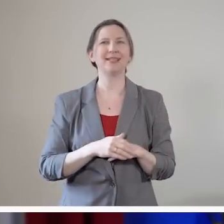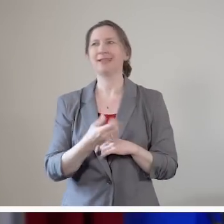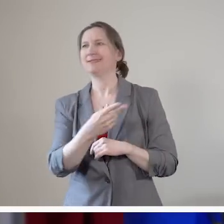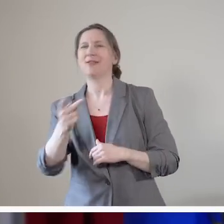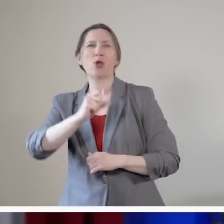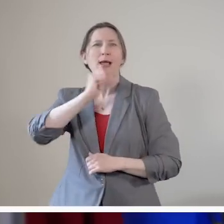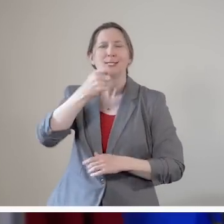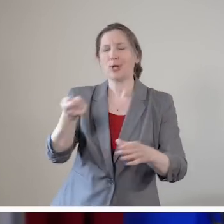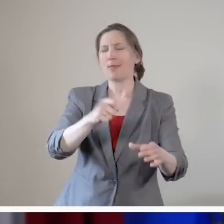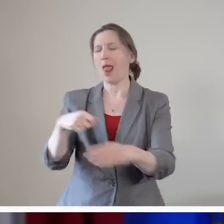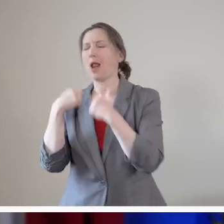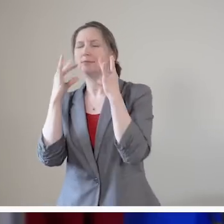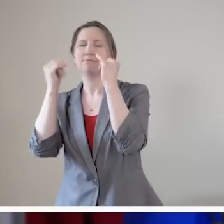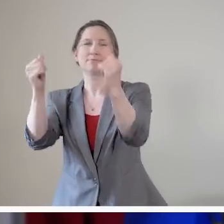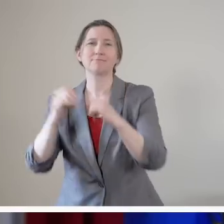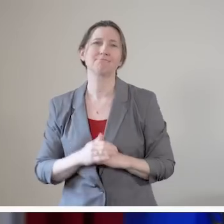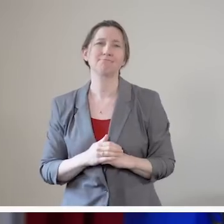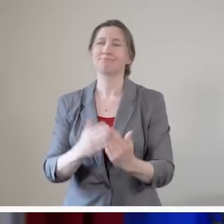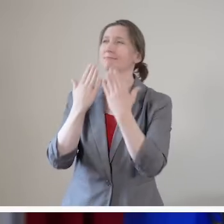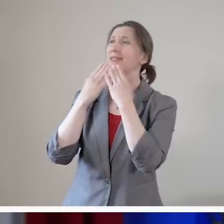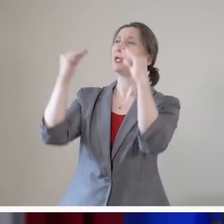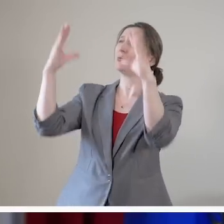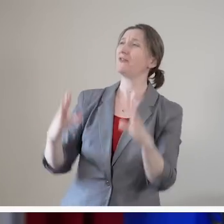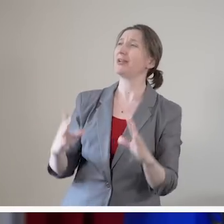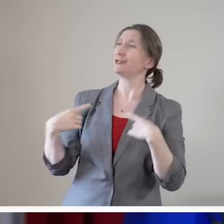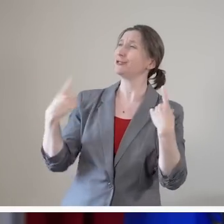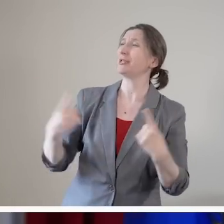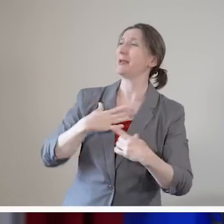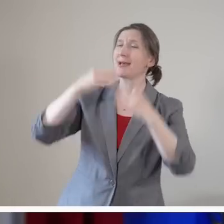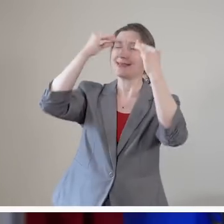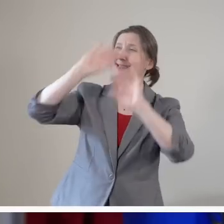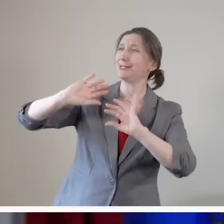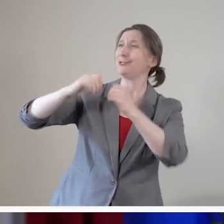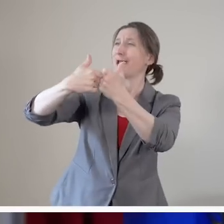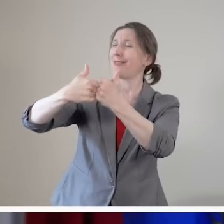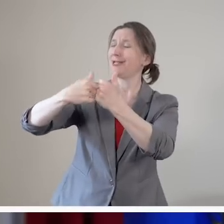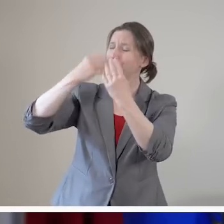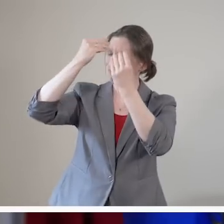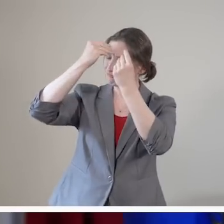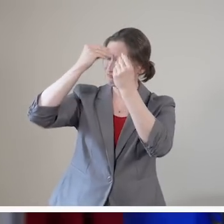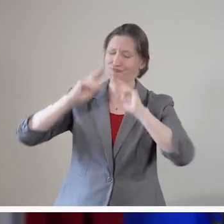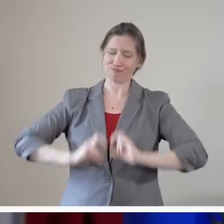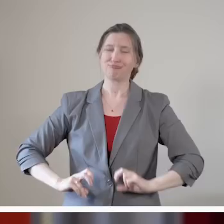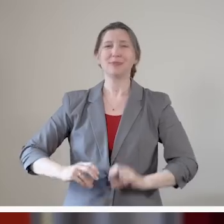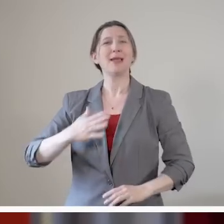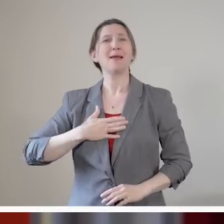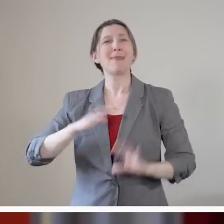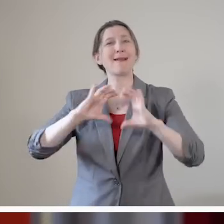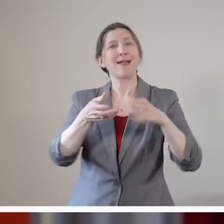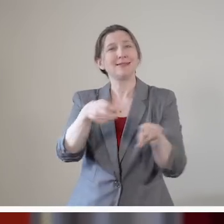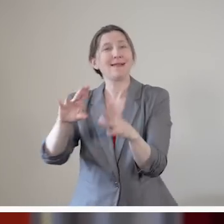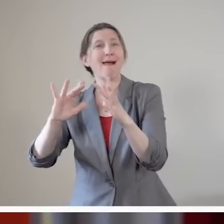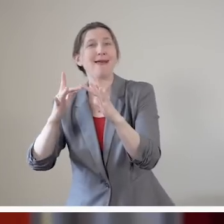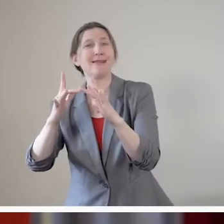my worldview and managed to make 2 months of coursework digital on a week's notice. Not a small task for my hip-hop class. I hope you'll